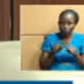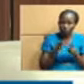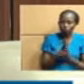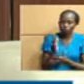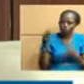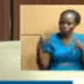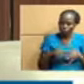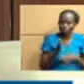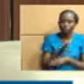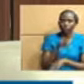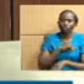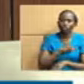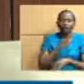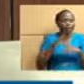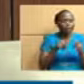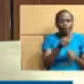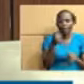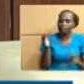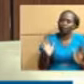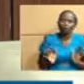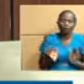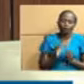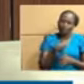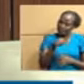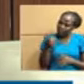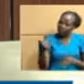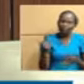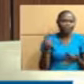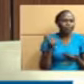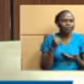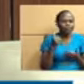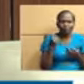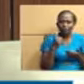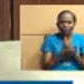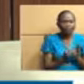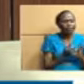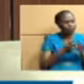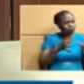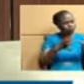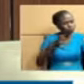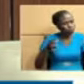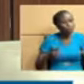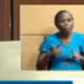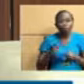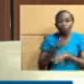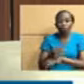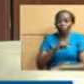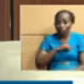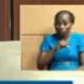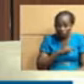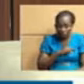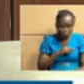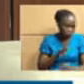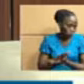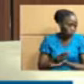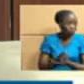Ministry of Gender before it shocks any other sector. The other sectors' budgets are growing, and for the Ministry of Gender, which is in charge of our